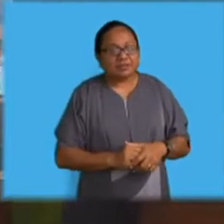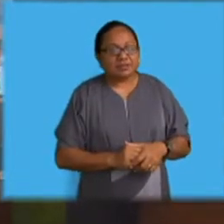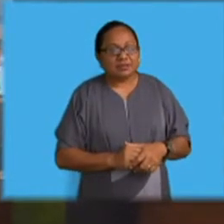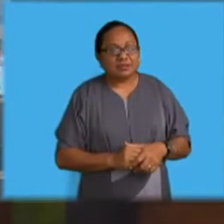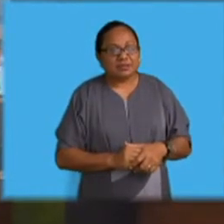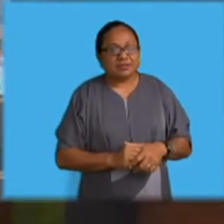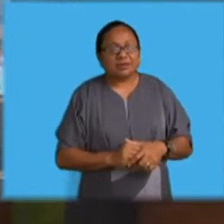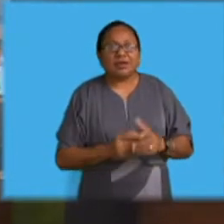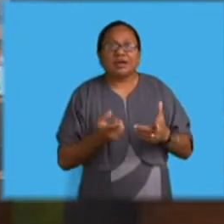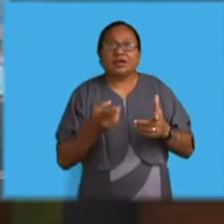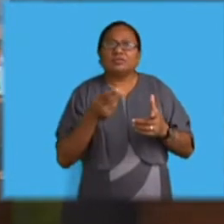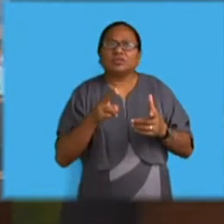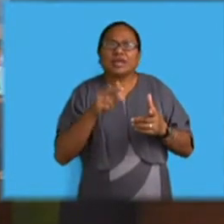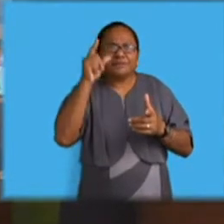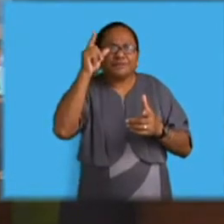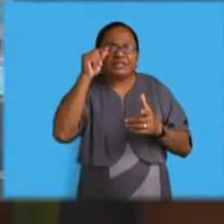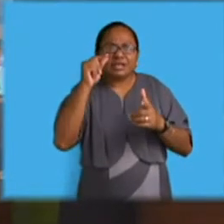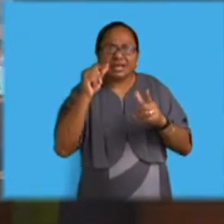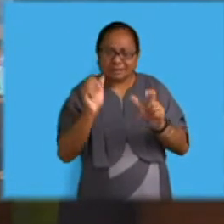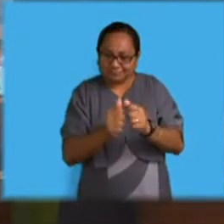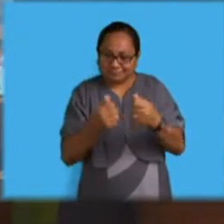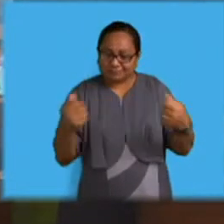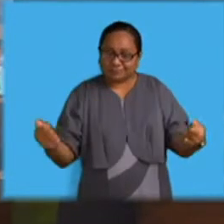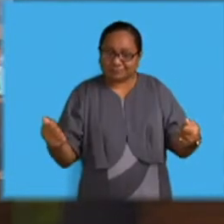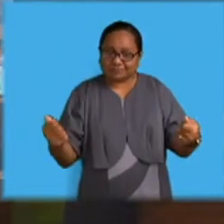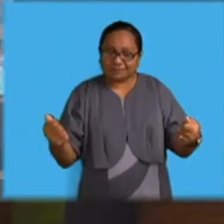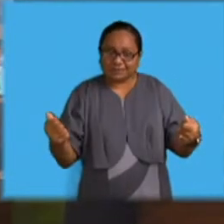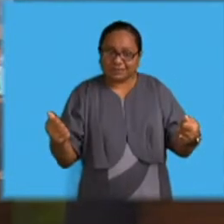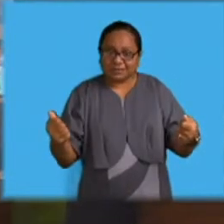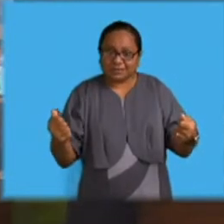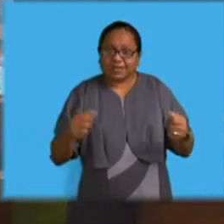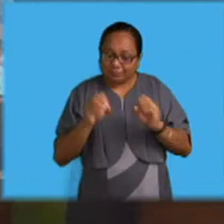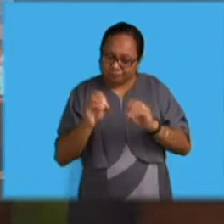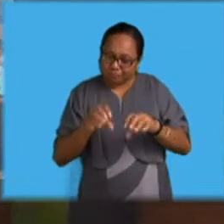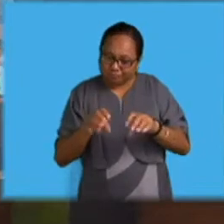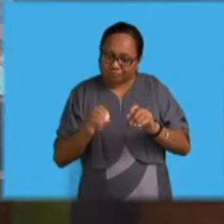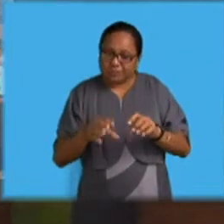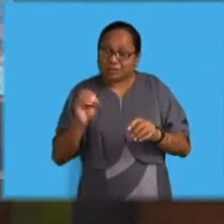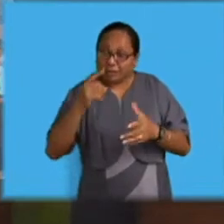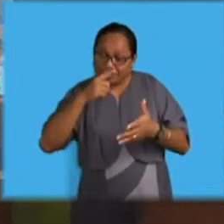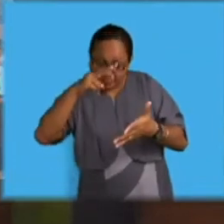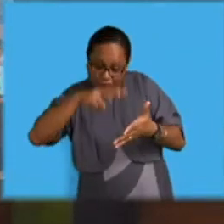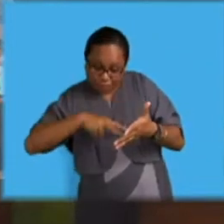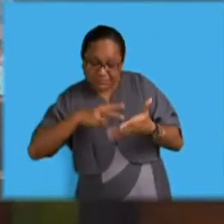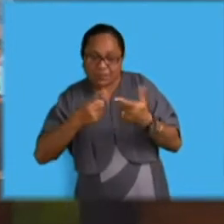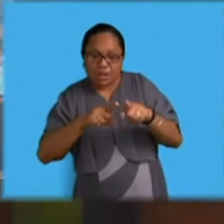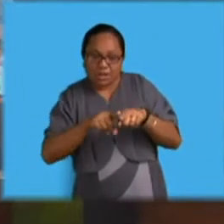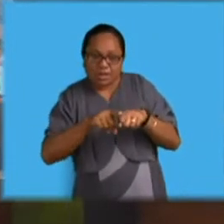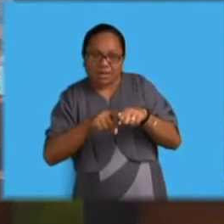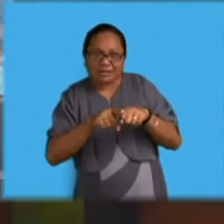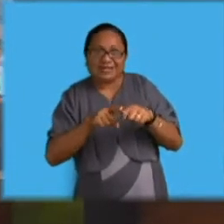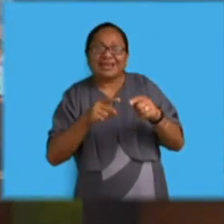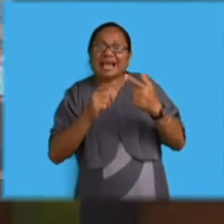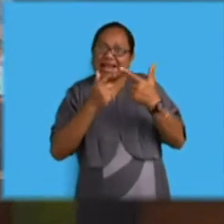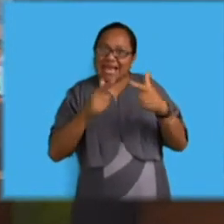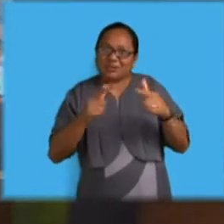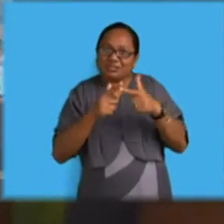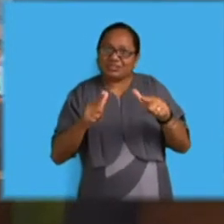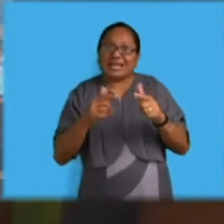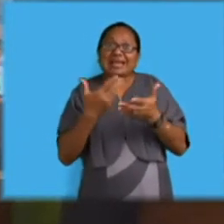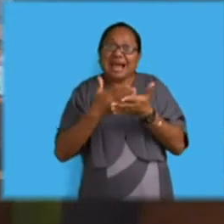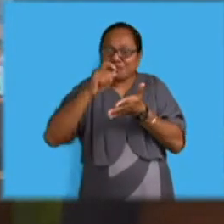Naila Lakai to ensure that we do keep up with in these, the vernacular areas